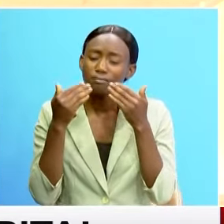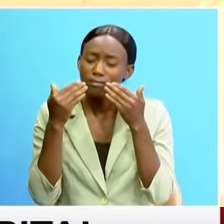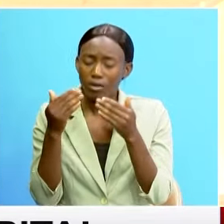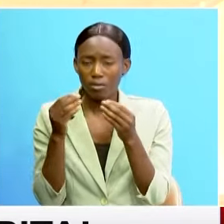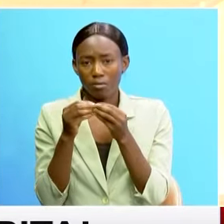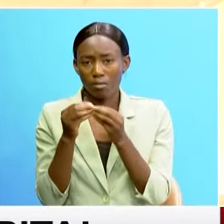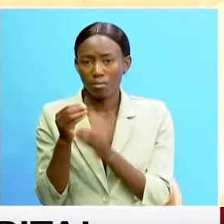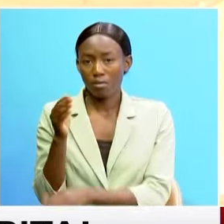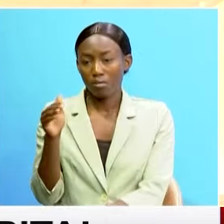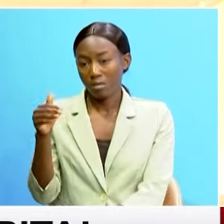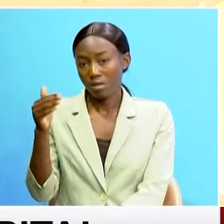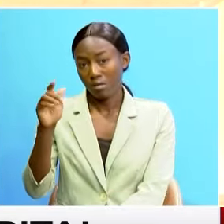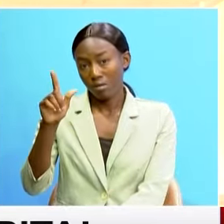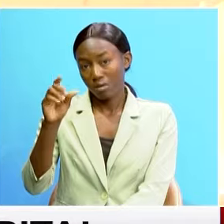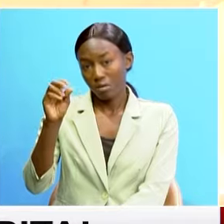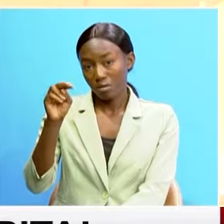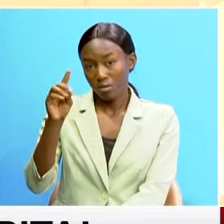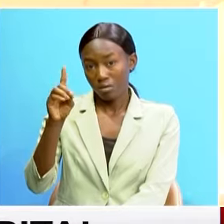to London,